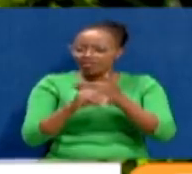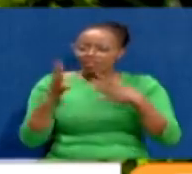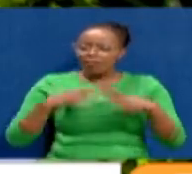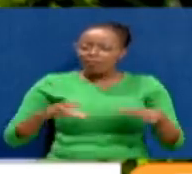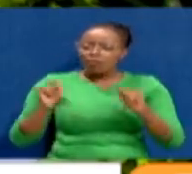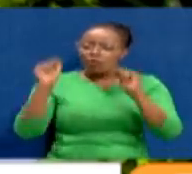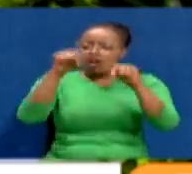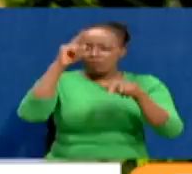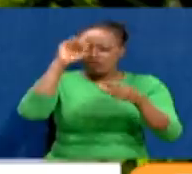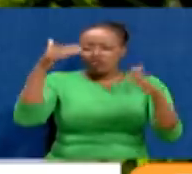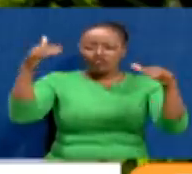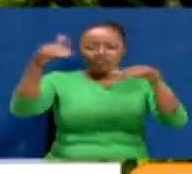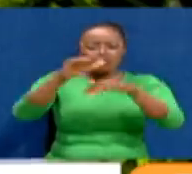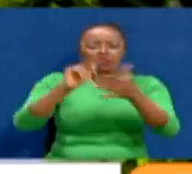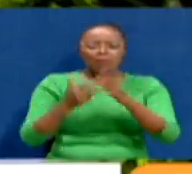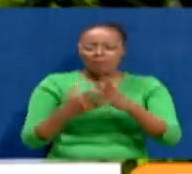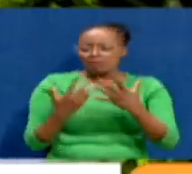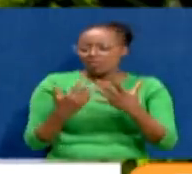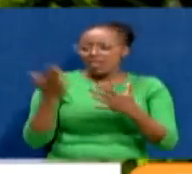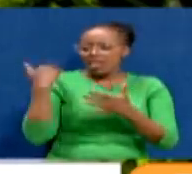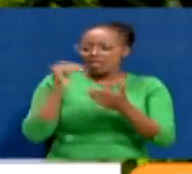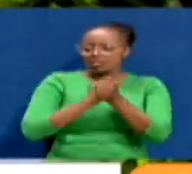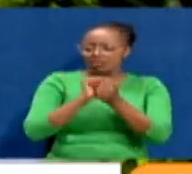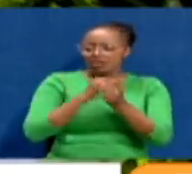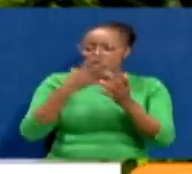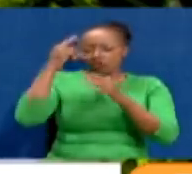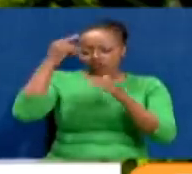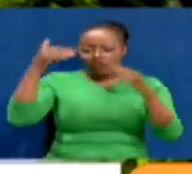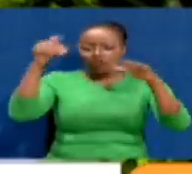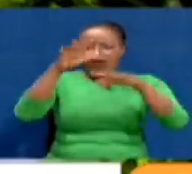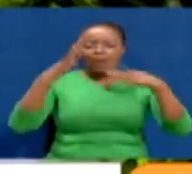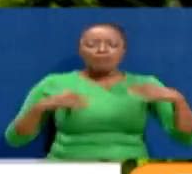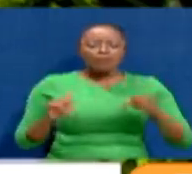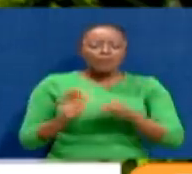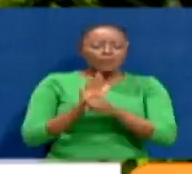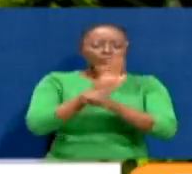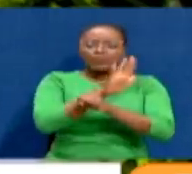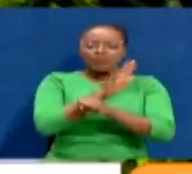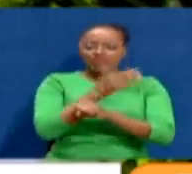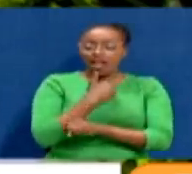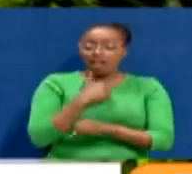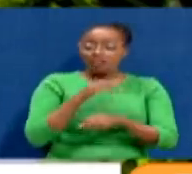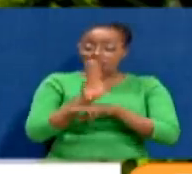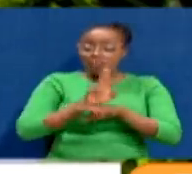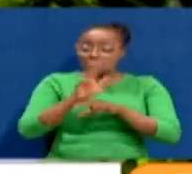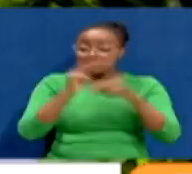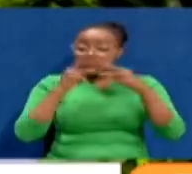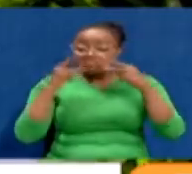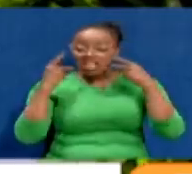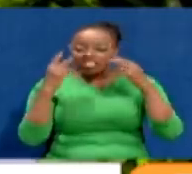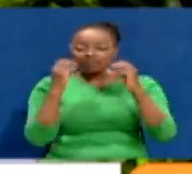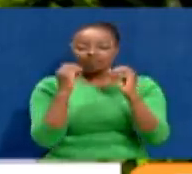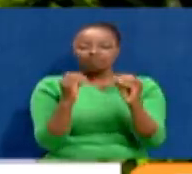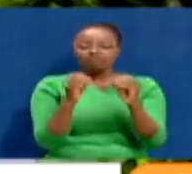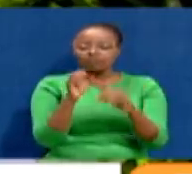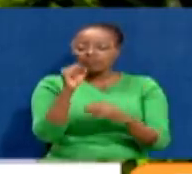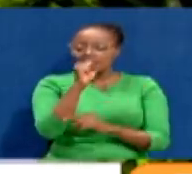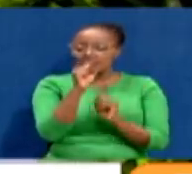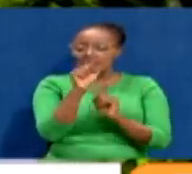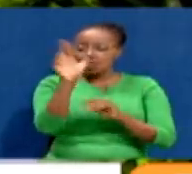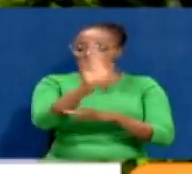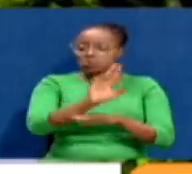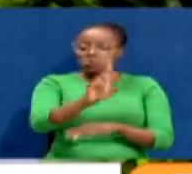people attending funerals. I attended a funeral last Friday, and it was packed. People didn't have masks. Even the microphone